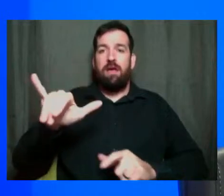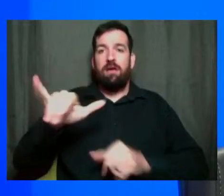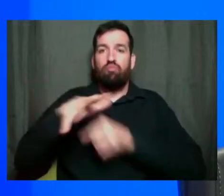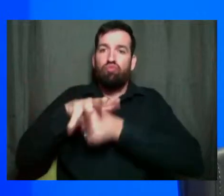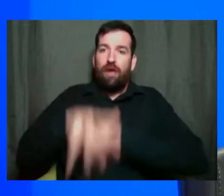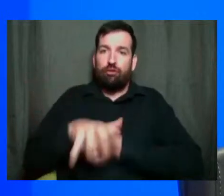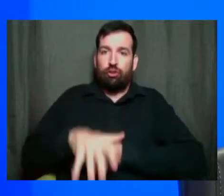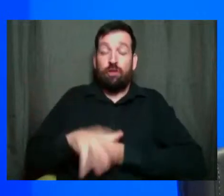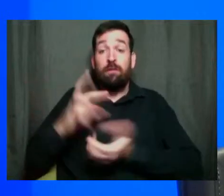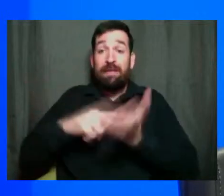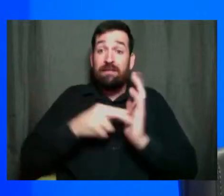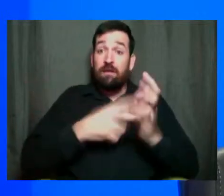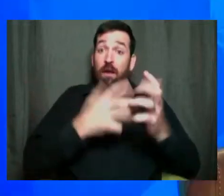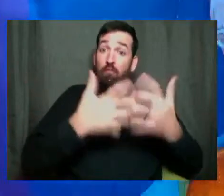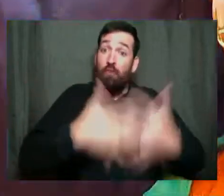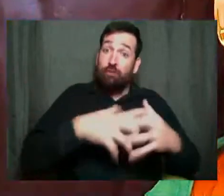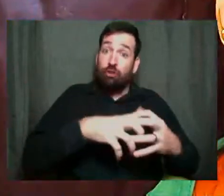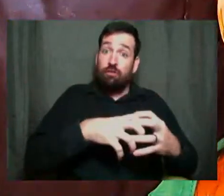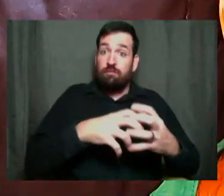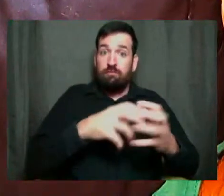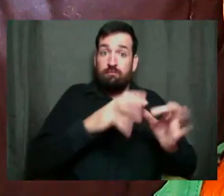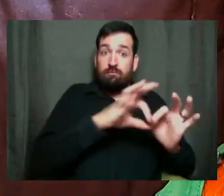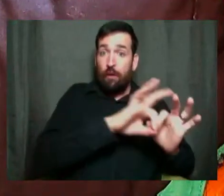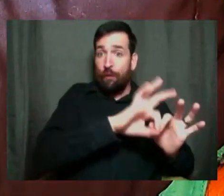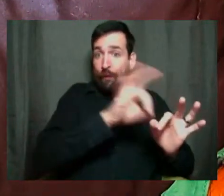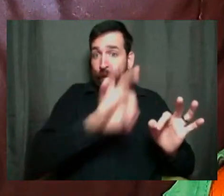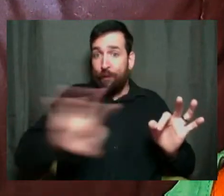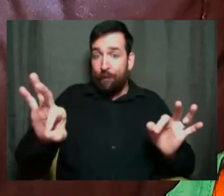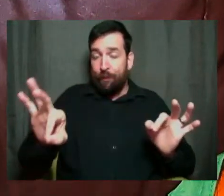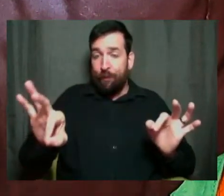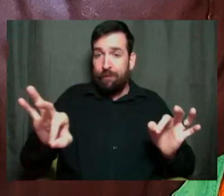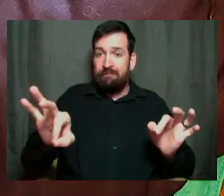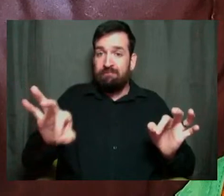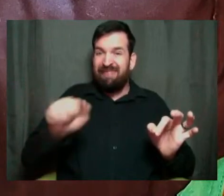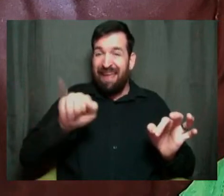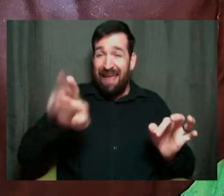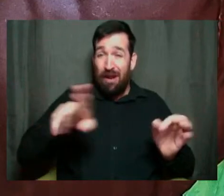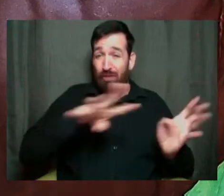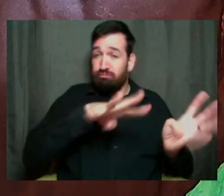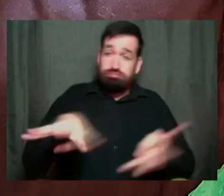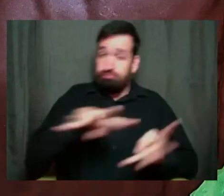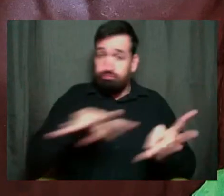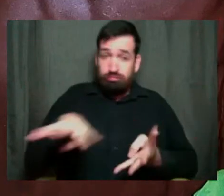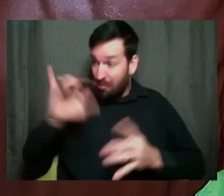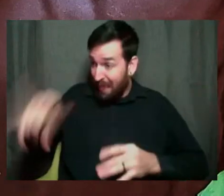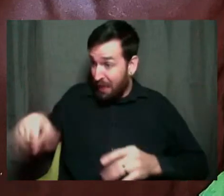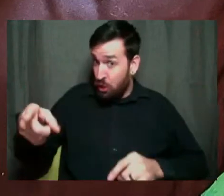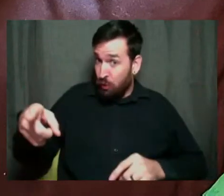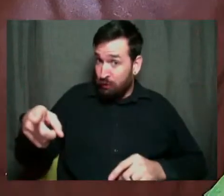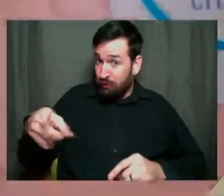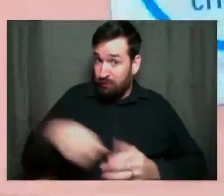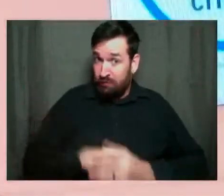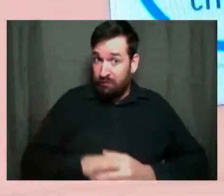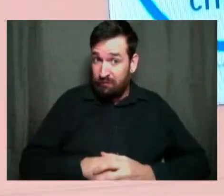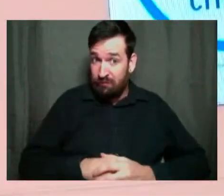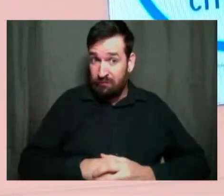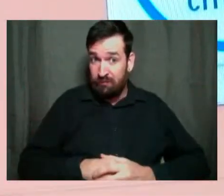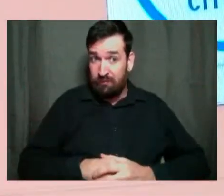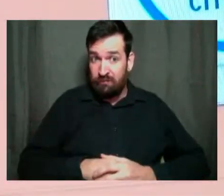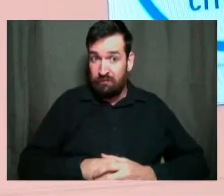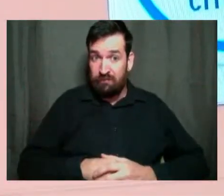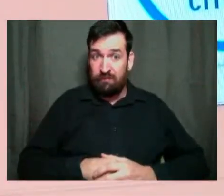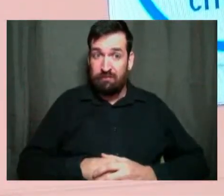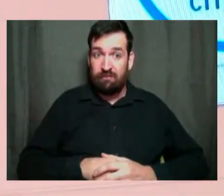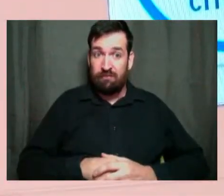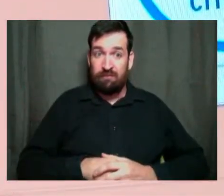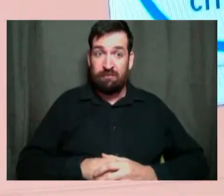to a hose. It's attached to a mask. Very simple. It's been around since the 1980s. So that's you at night? Well, it could have been, except he has more hair than I do. Yeah. Okay,